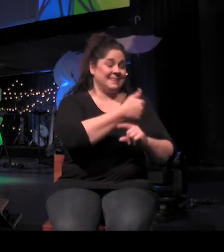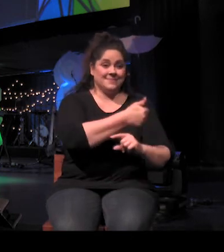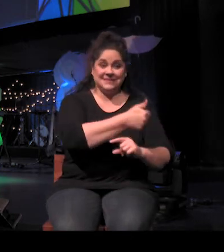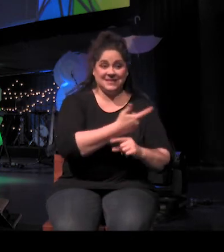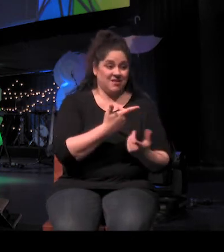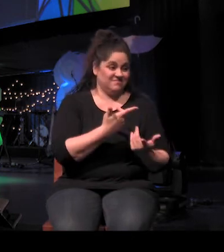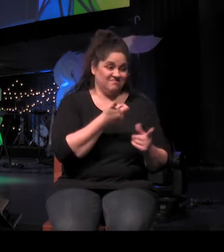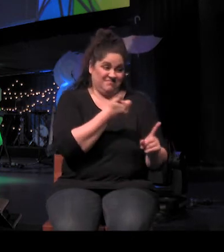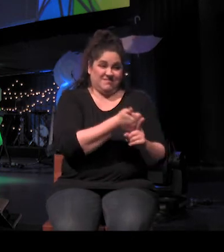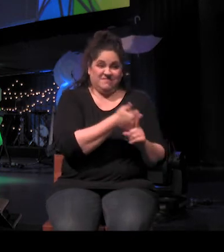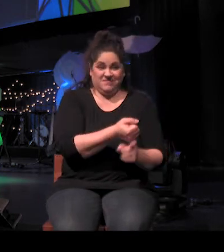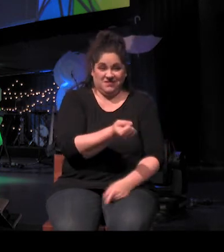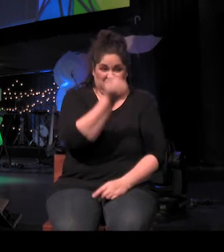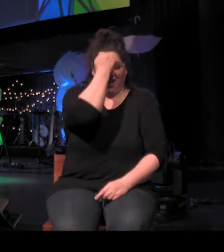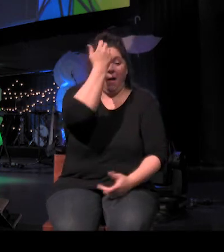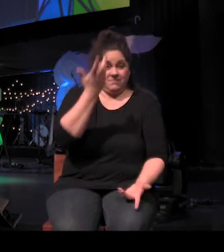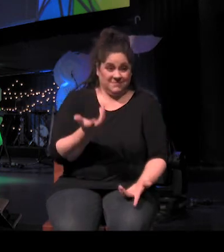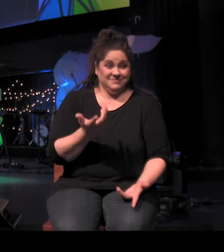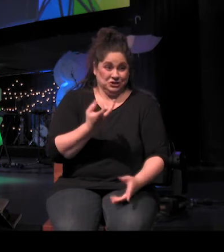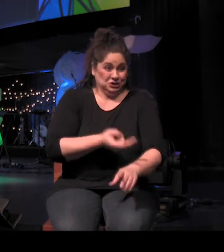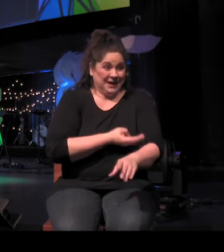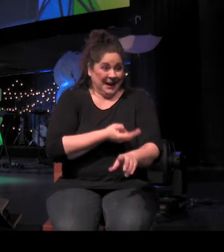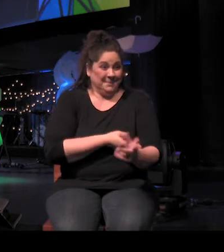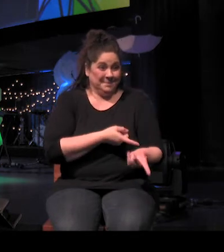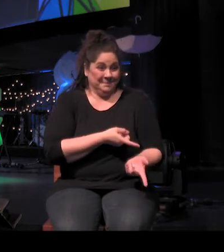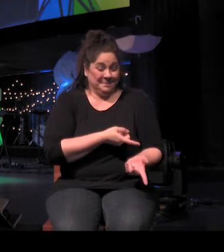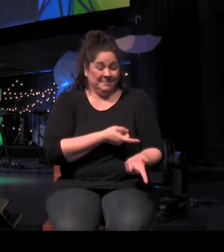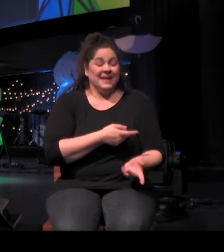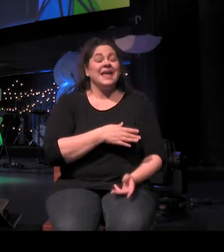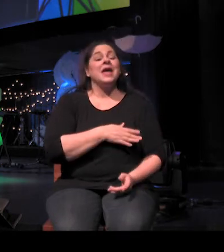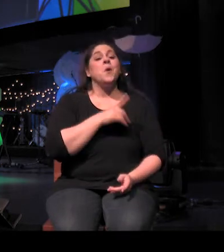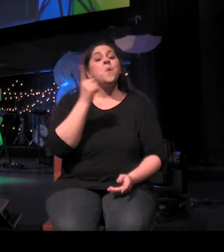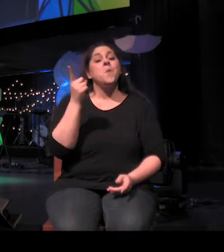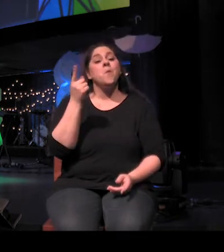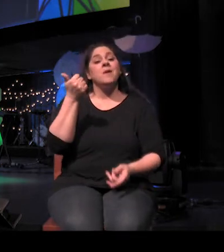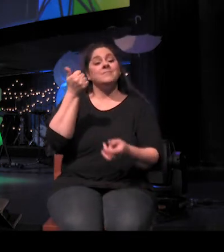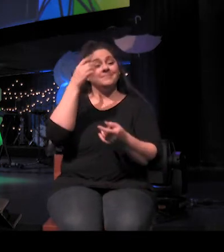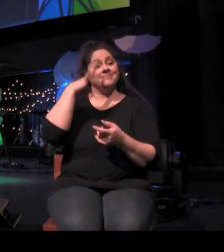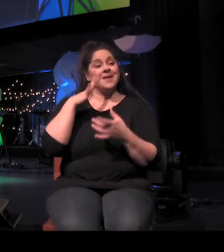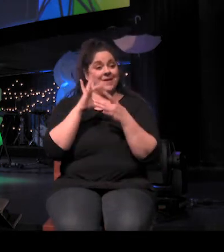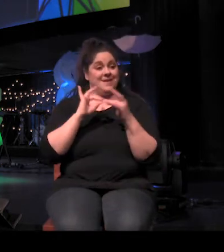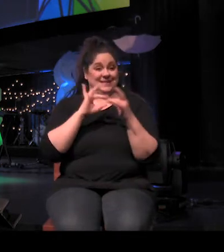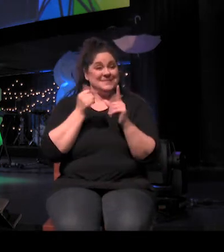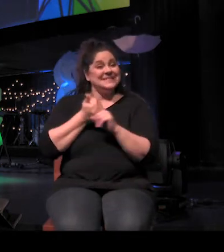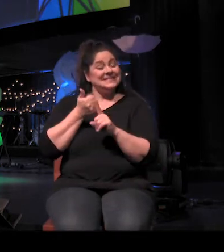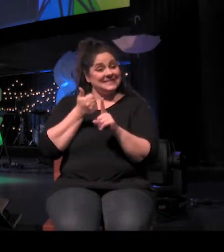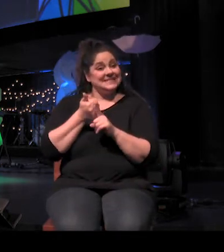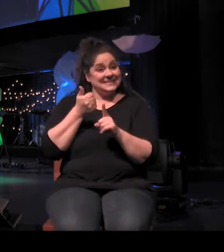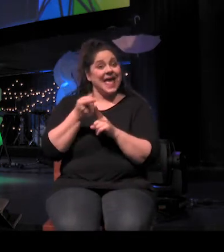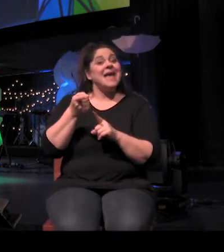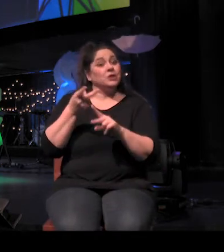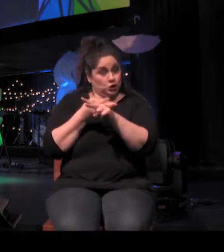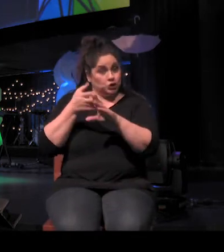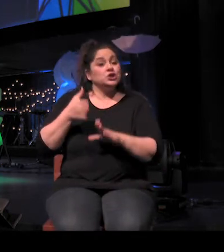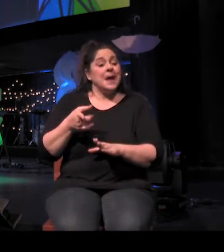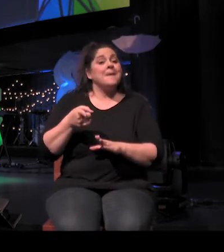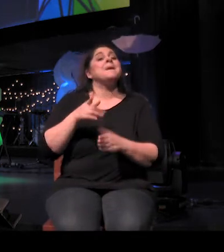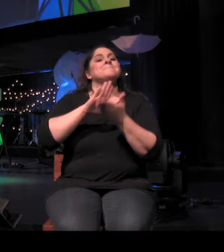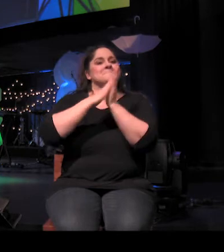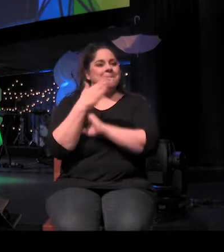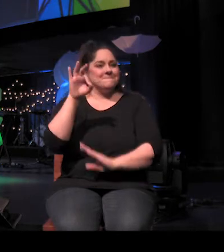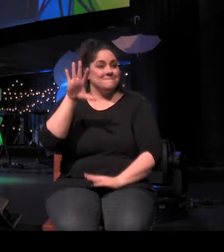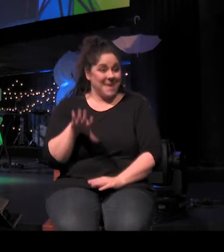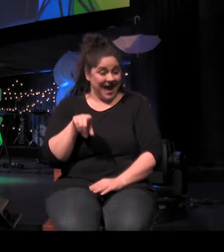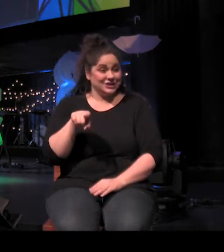D's. Actually, I read one commentary on sheep by a pastor who was formerly known as a